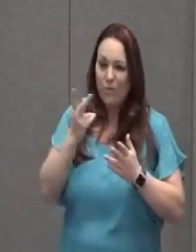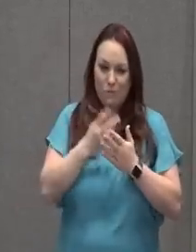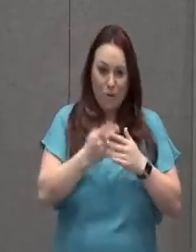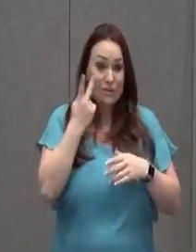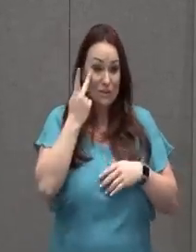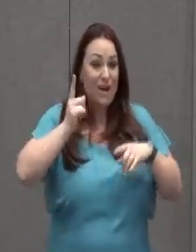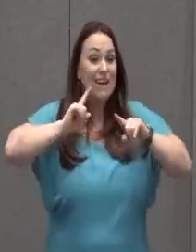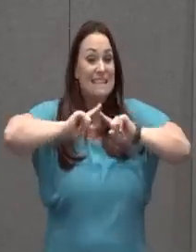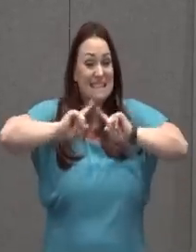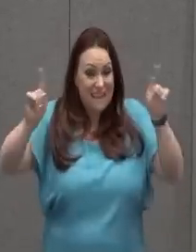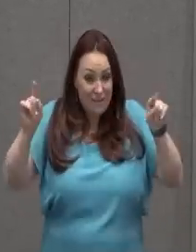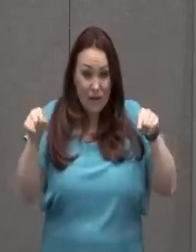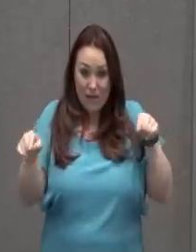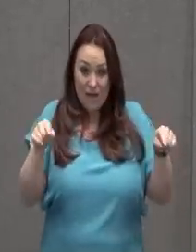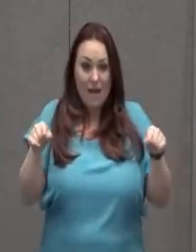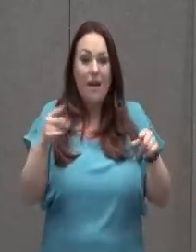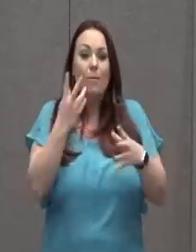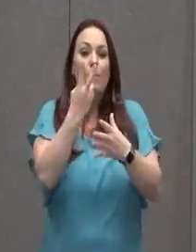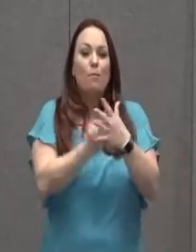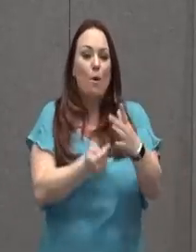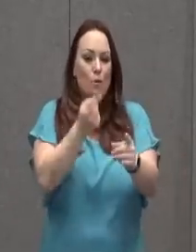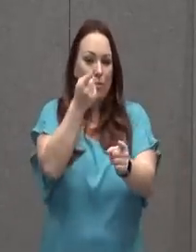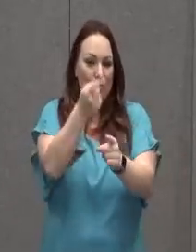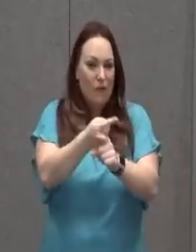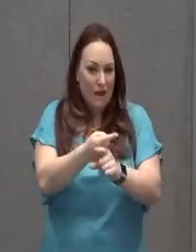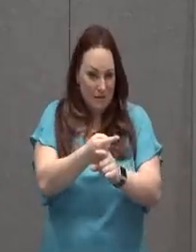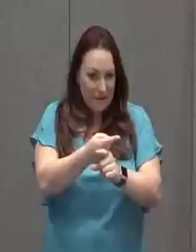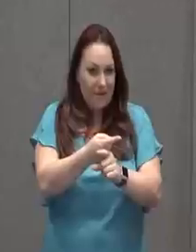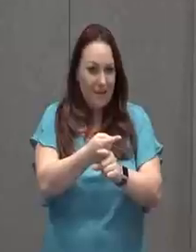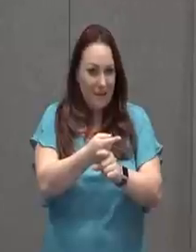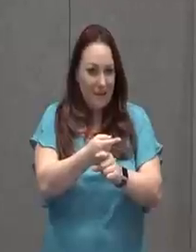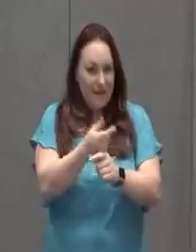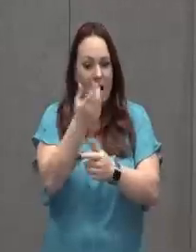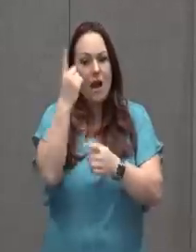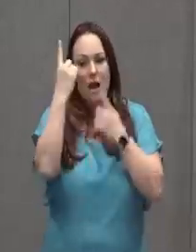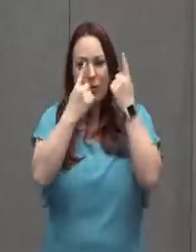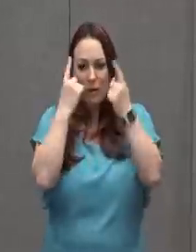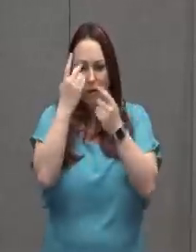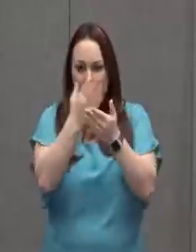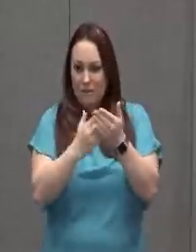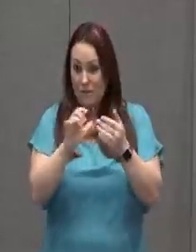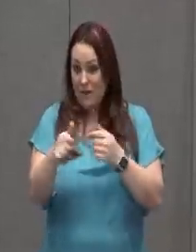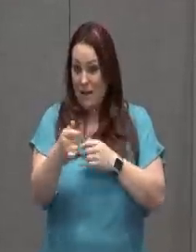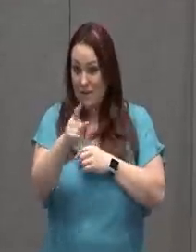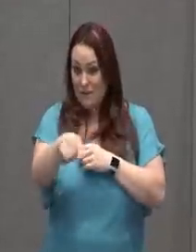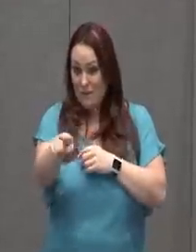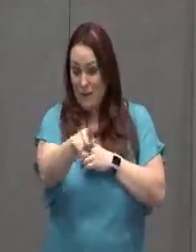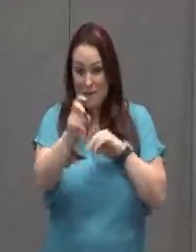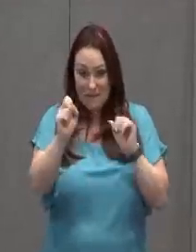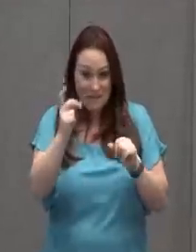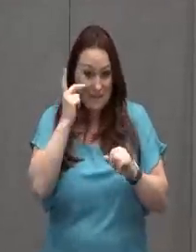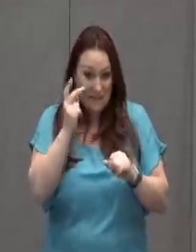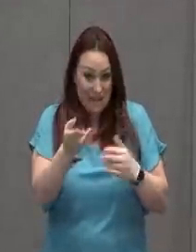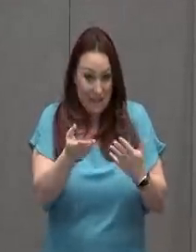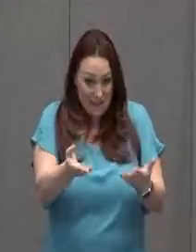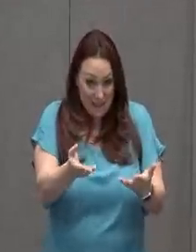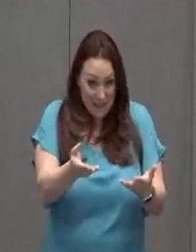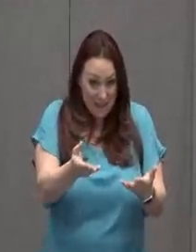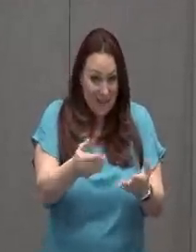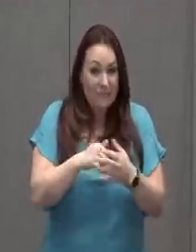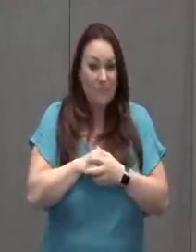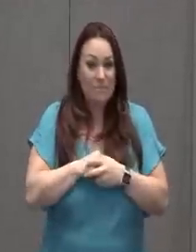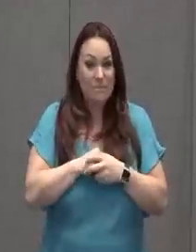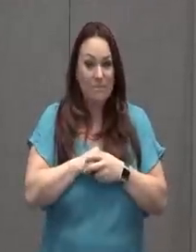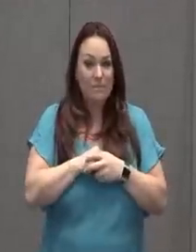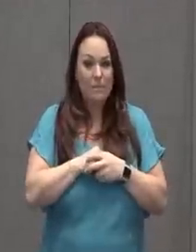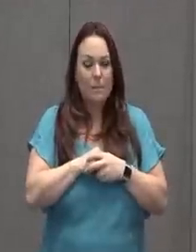two totally different things, and they're both right. I wonder, is there something else that you all see out there?